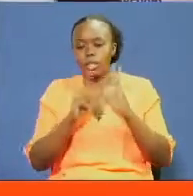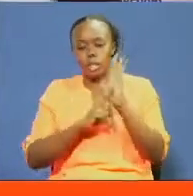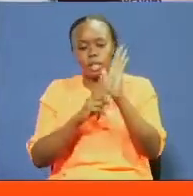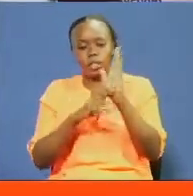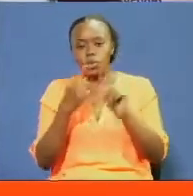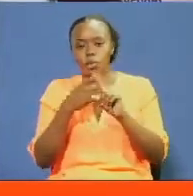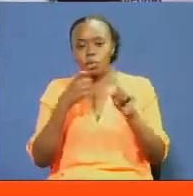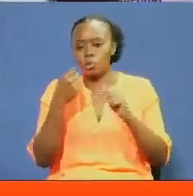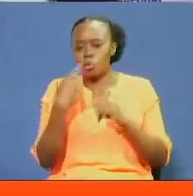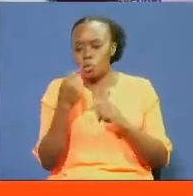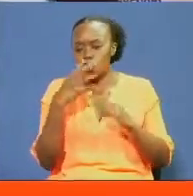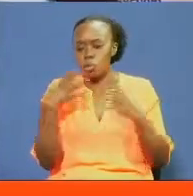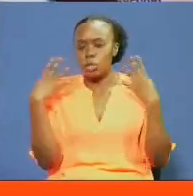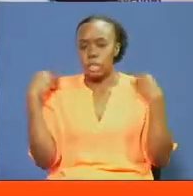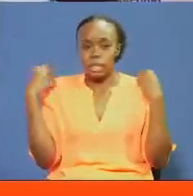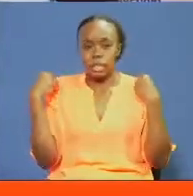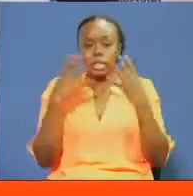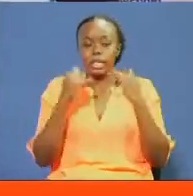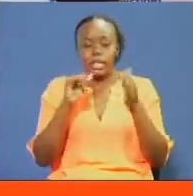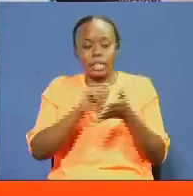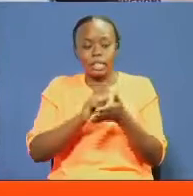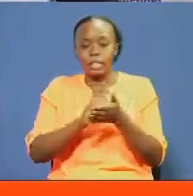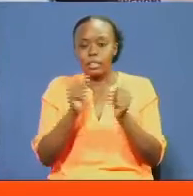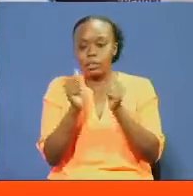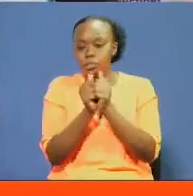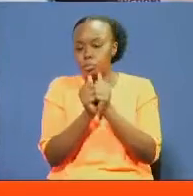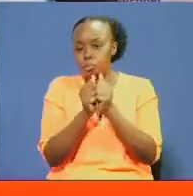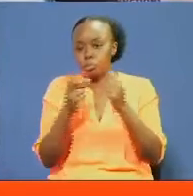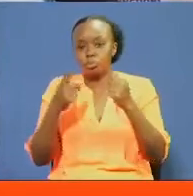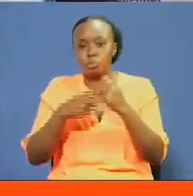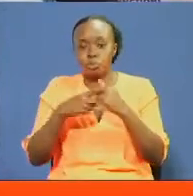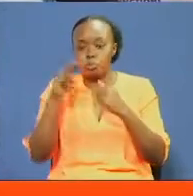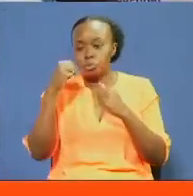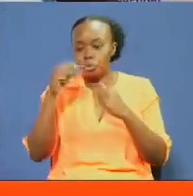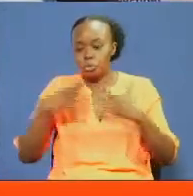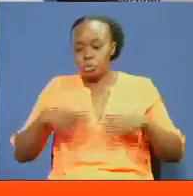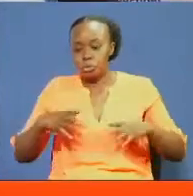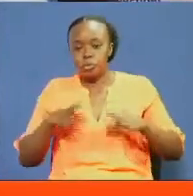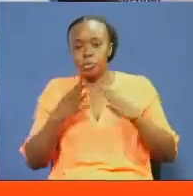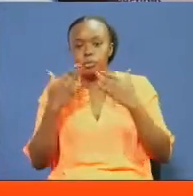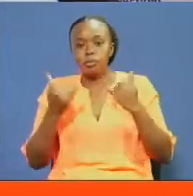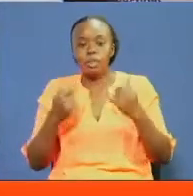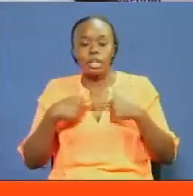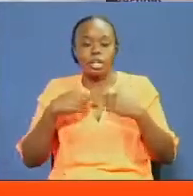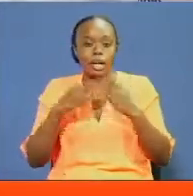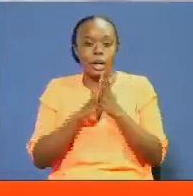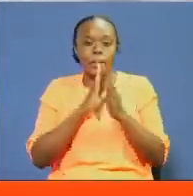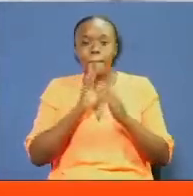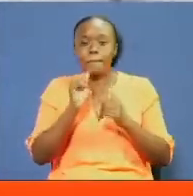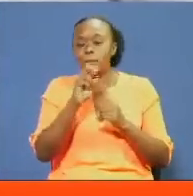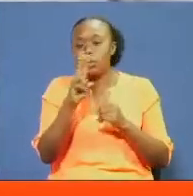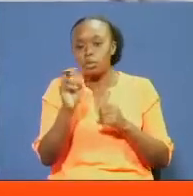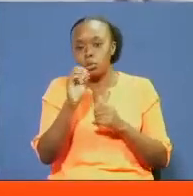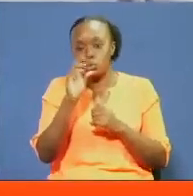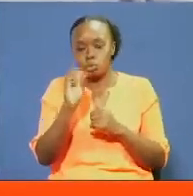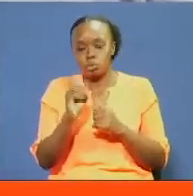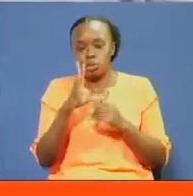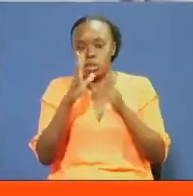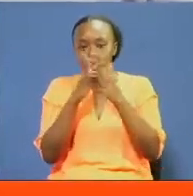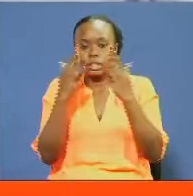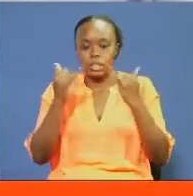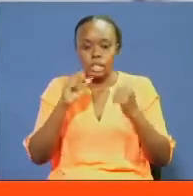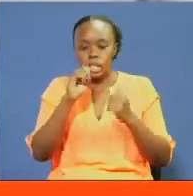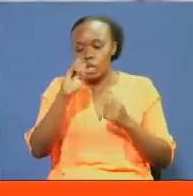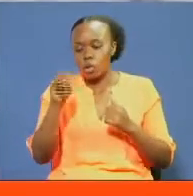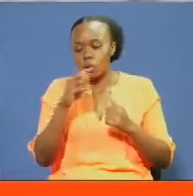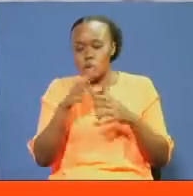the vaccination exercise stipulates that 26 million people will have been vaccinated by 2020. The Johnson &